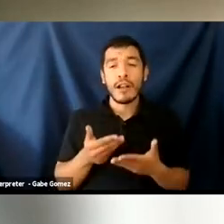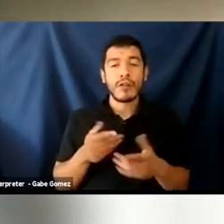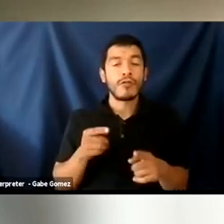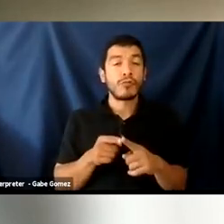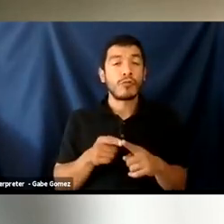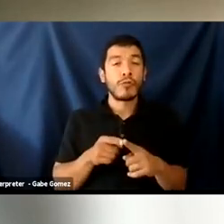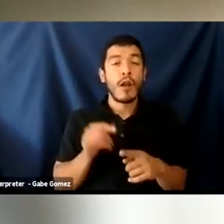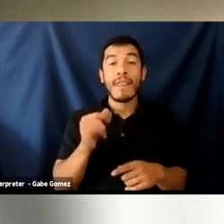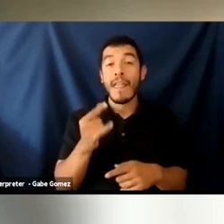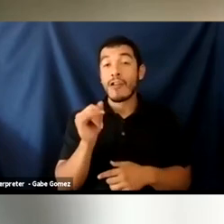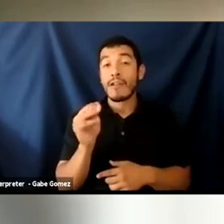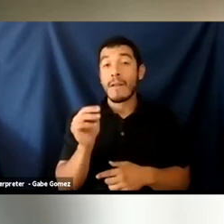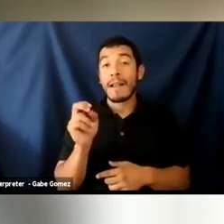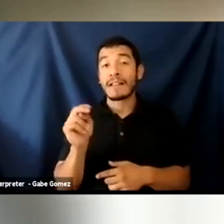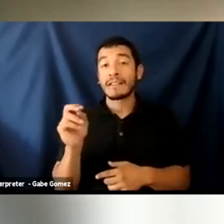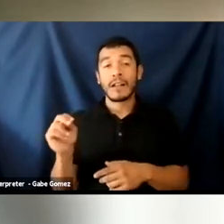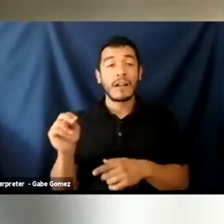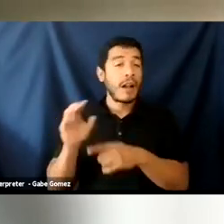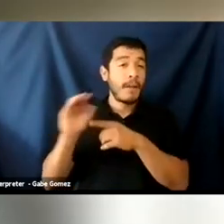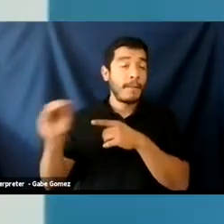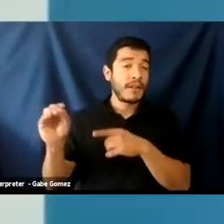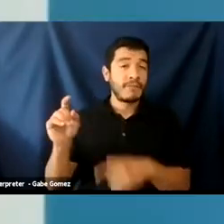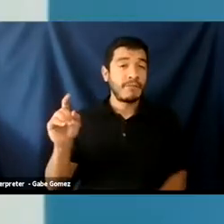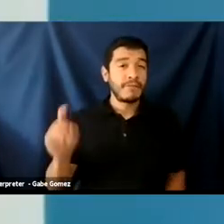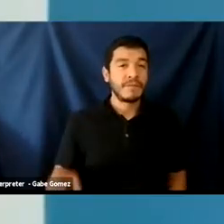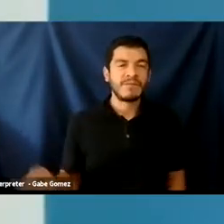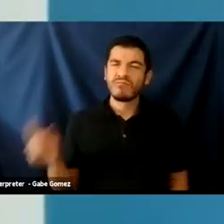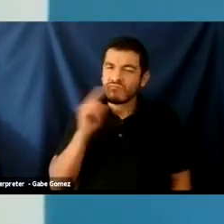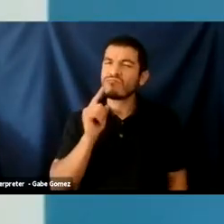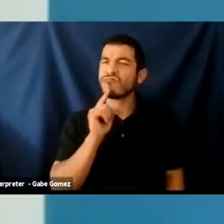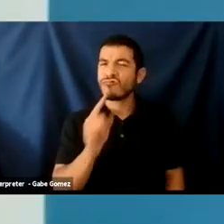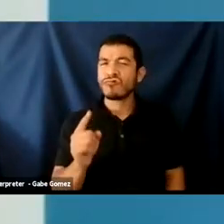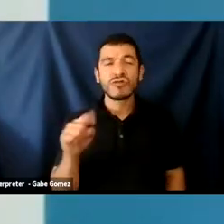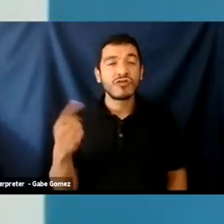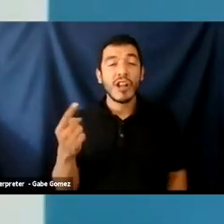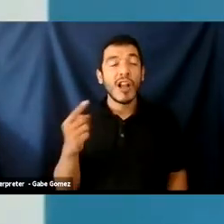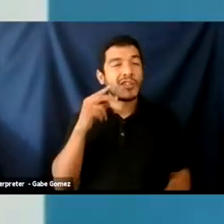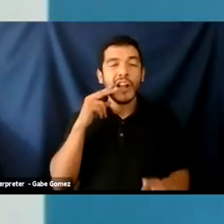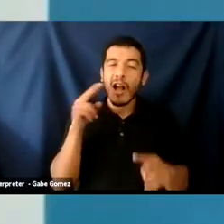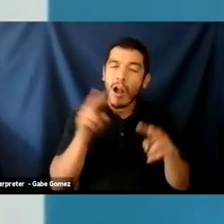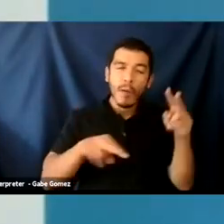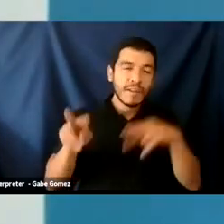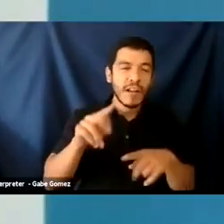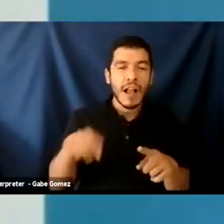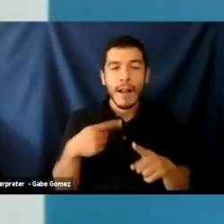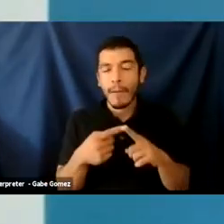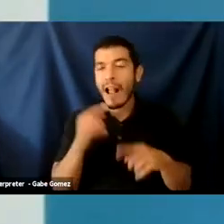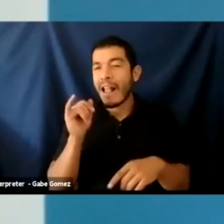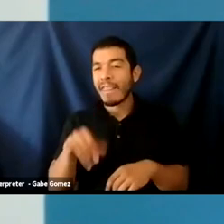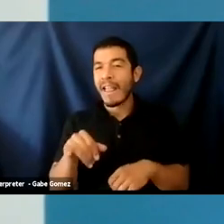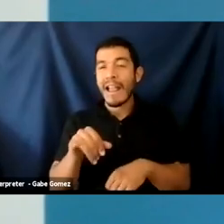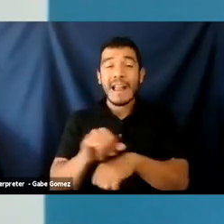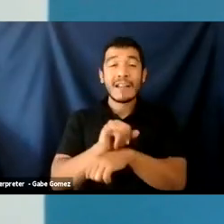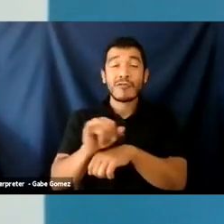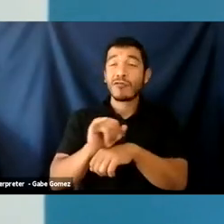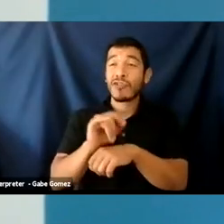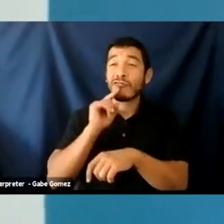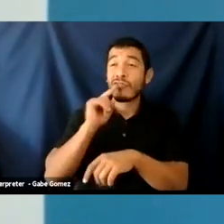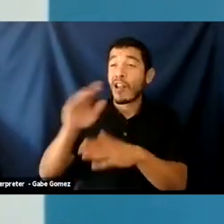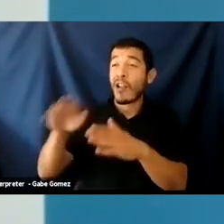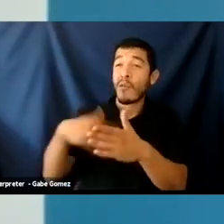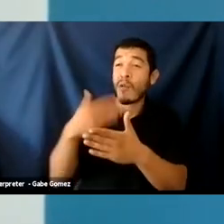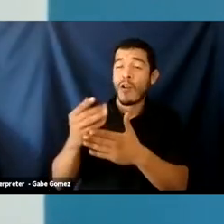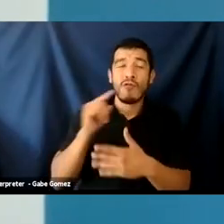to the Jim Henson Company? Sure. Just observation about the industry at large.